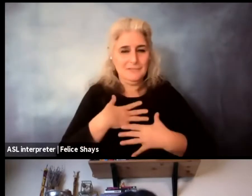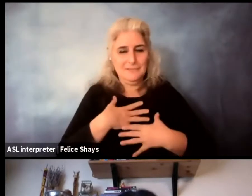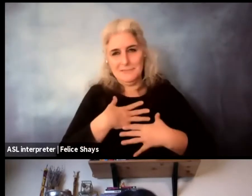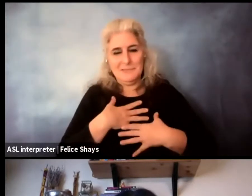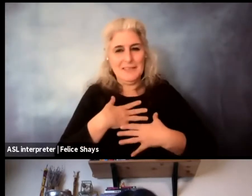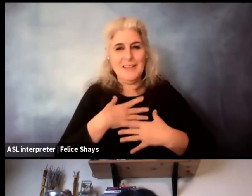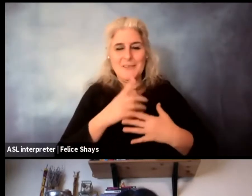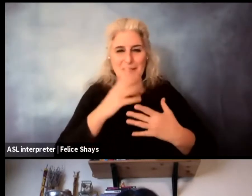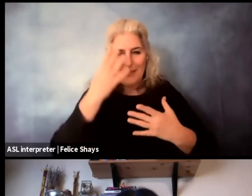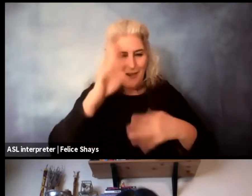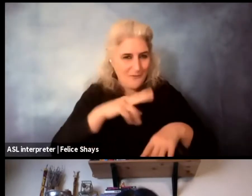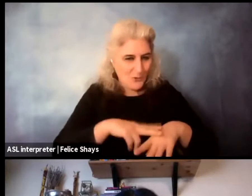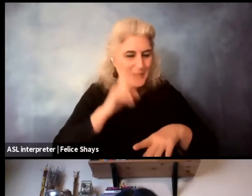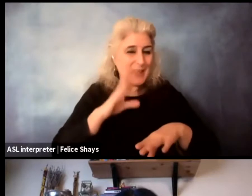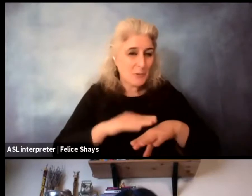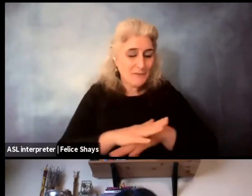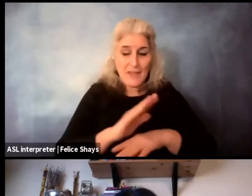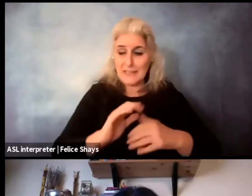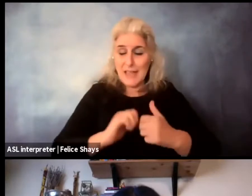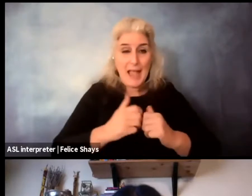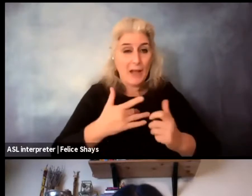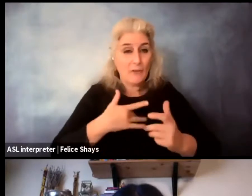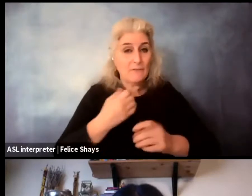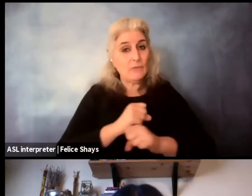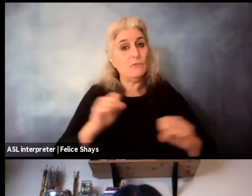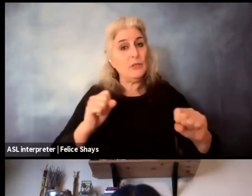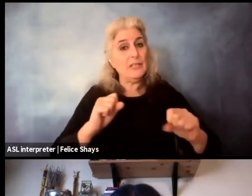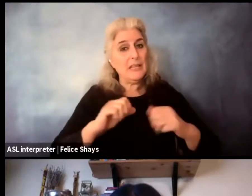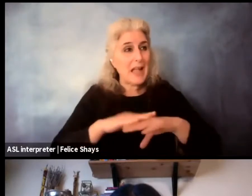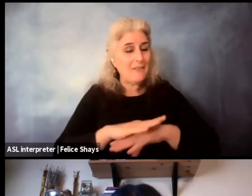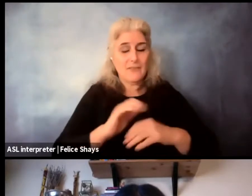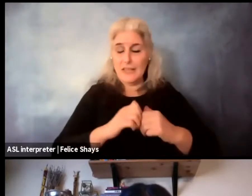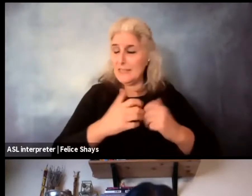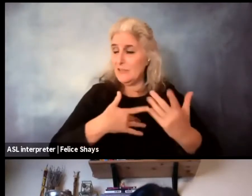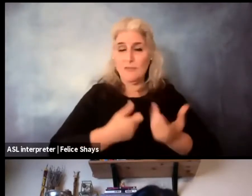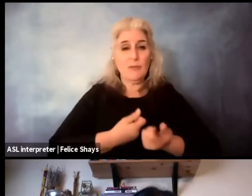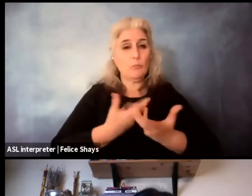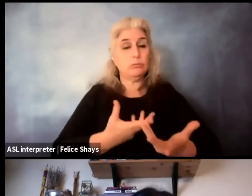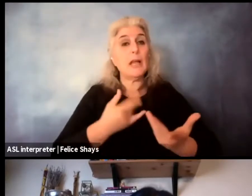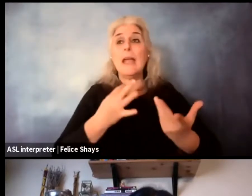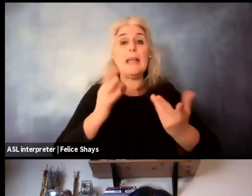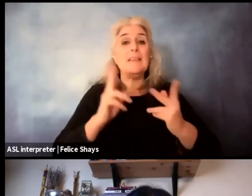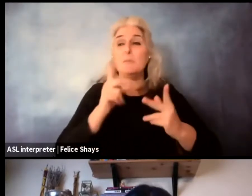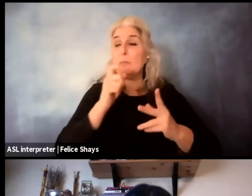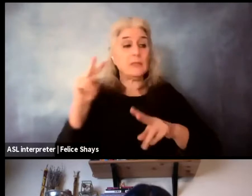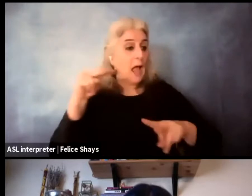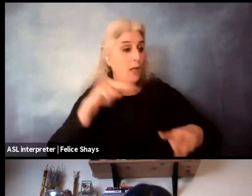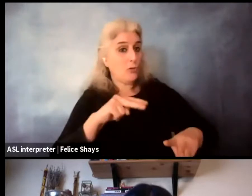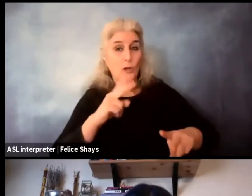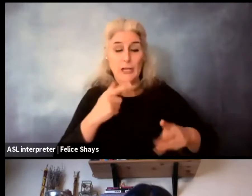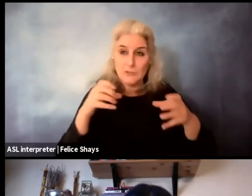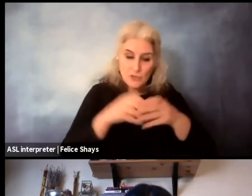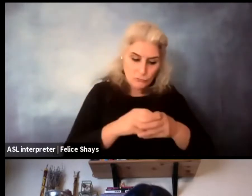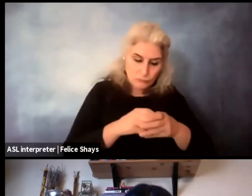affect our speech, affect the things that we say, versus if it's a closed session, and I think